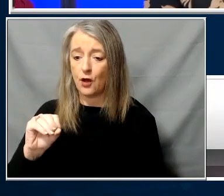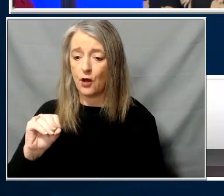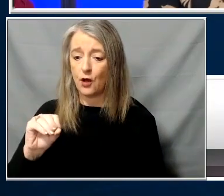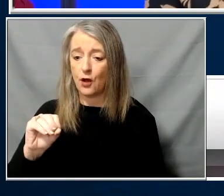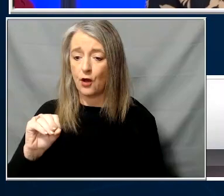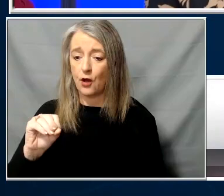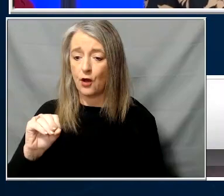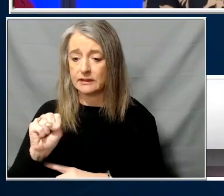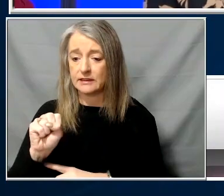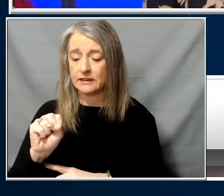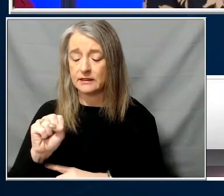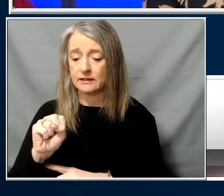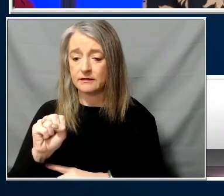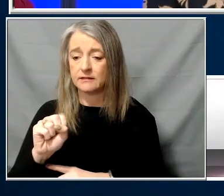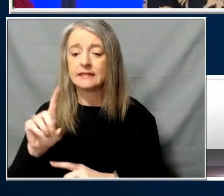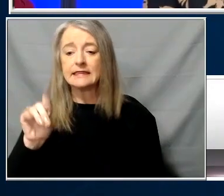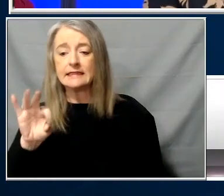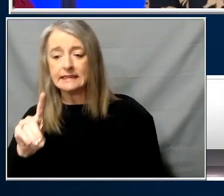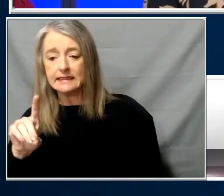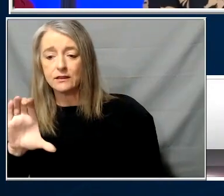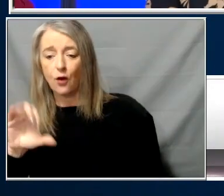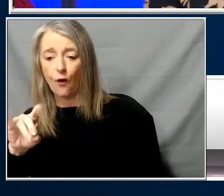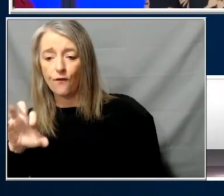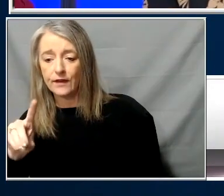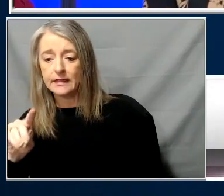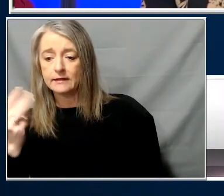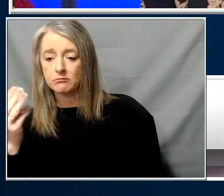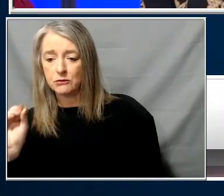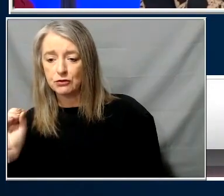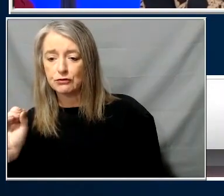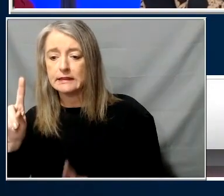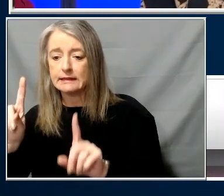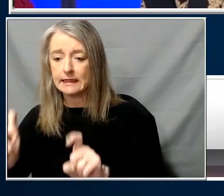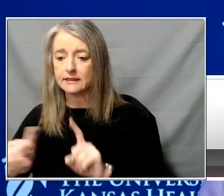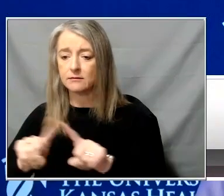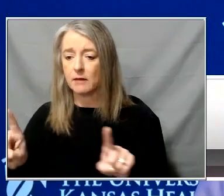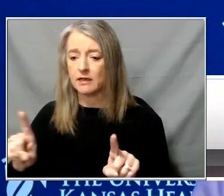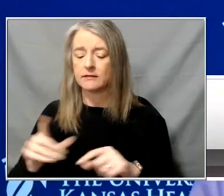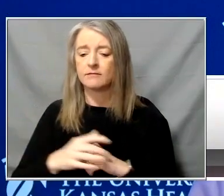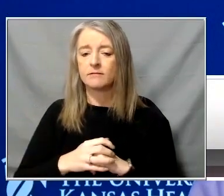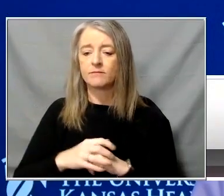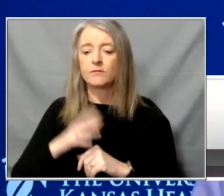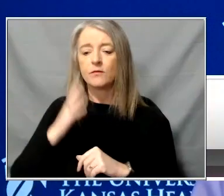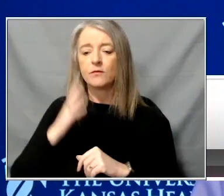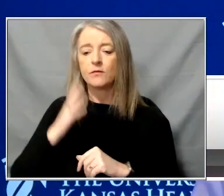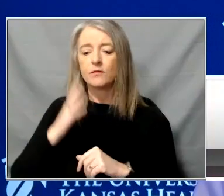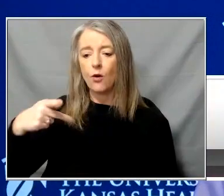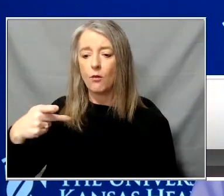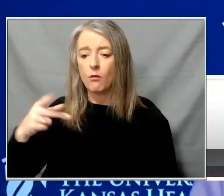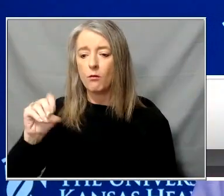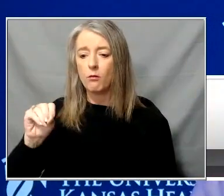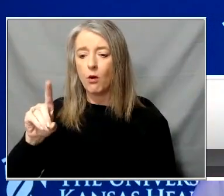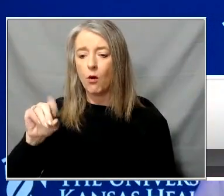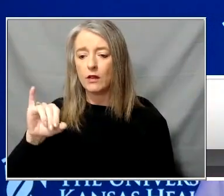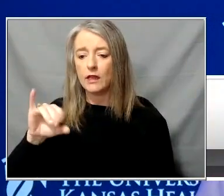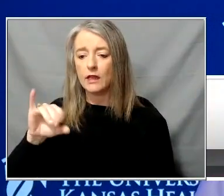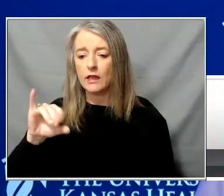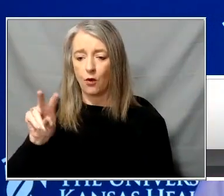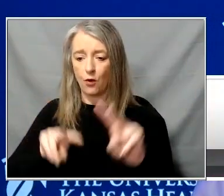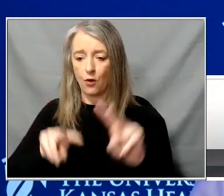see, a signal of something that is not right. The CDC is set to expand wastewater testing for poliovirus